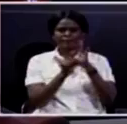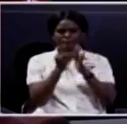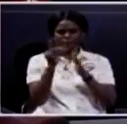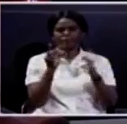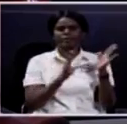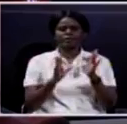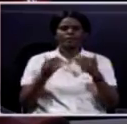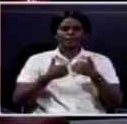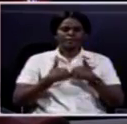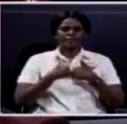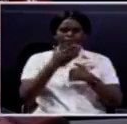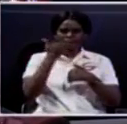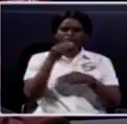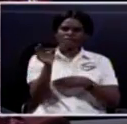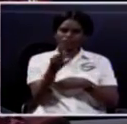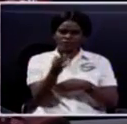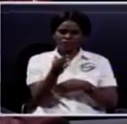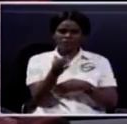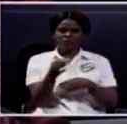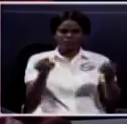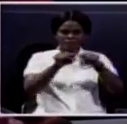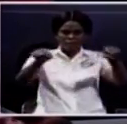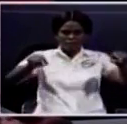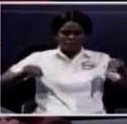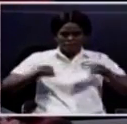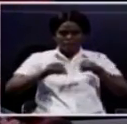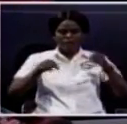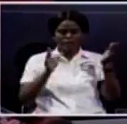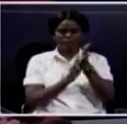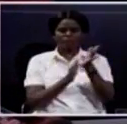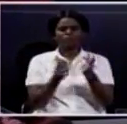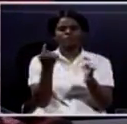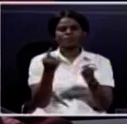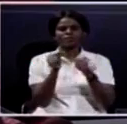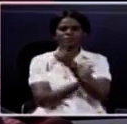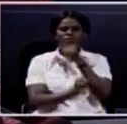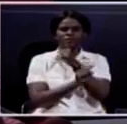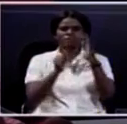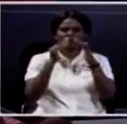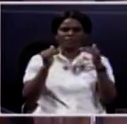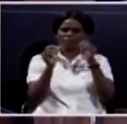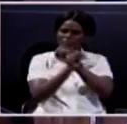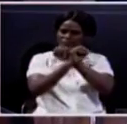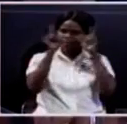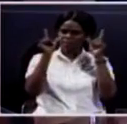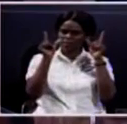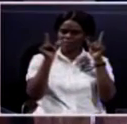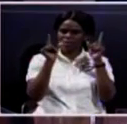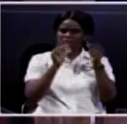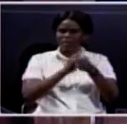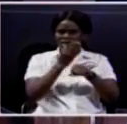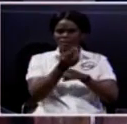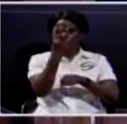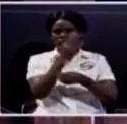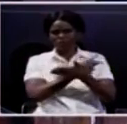should have a fish pond at one school. Gravazo, look at the at State House. I get amazed. After 4 months, they harvest